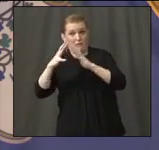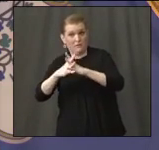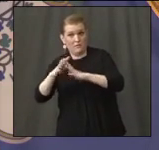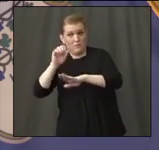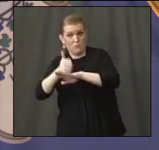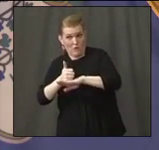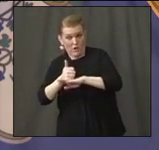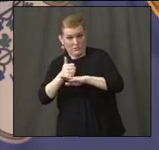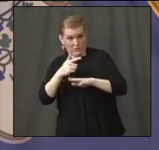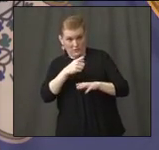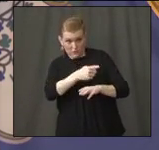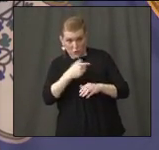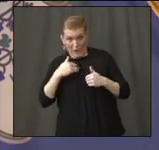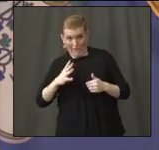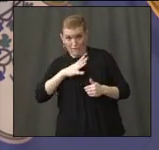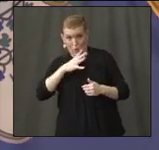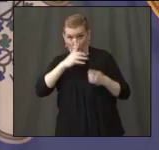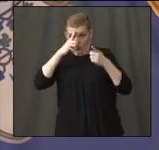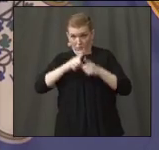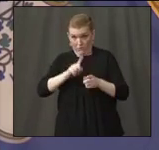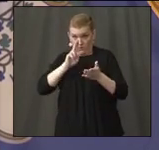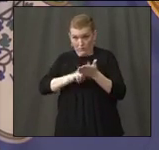right. And the cloud-based